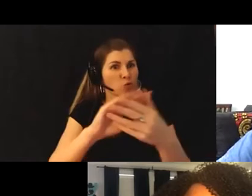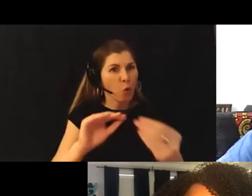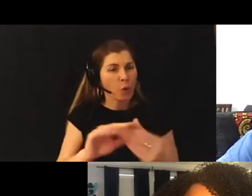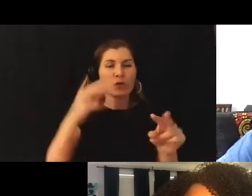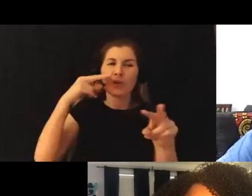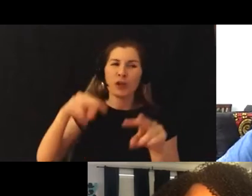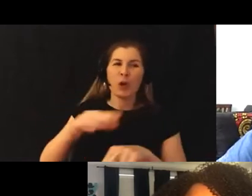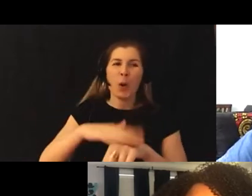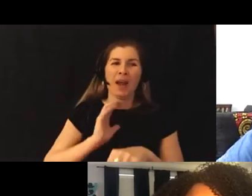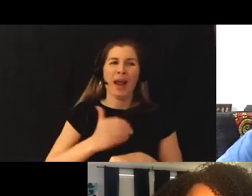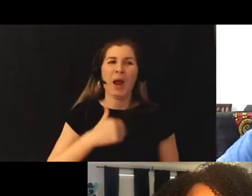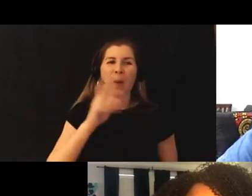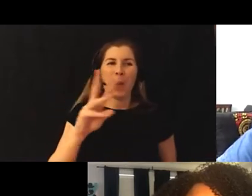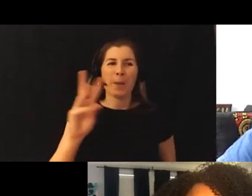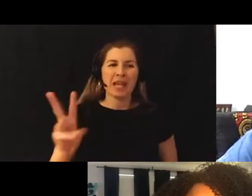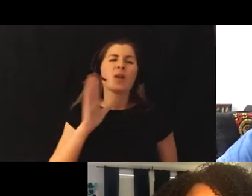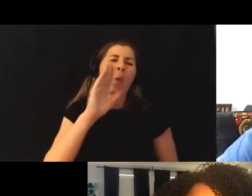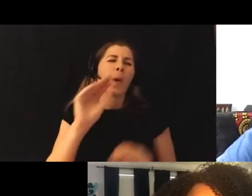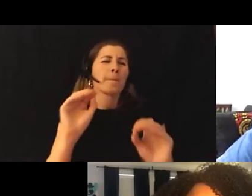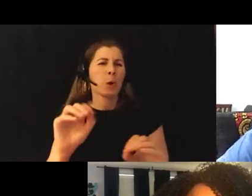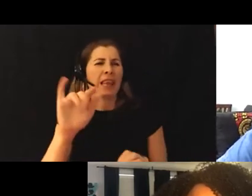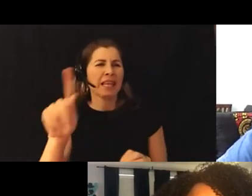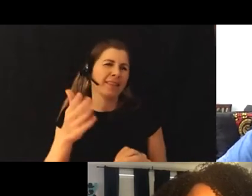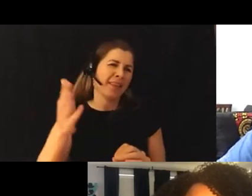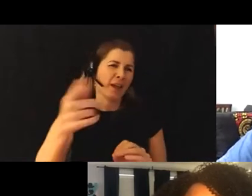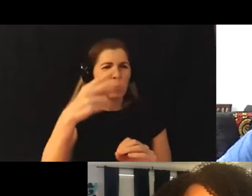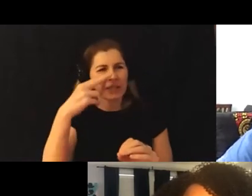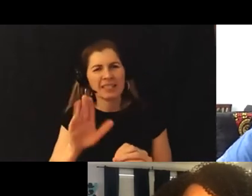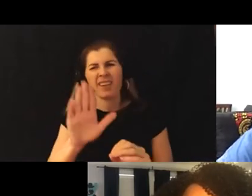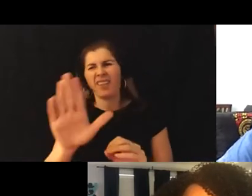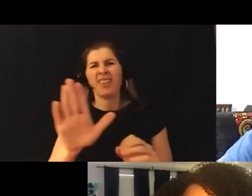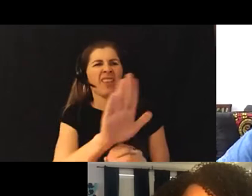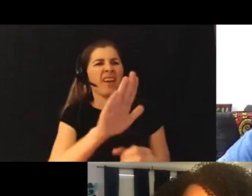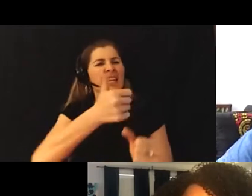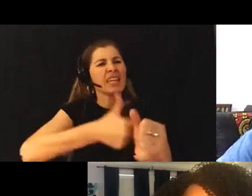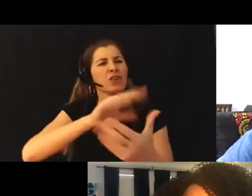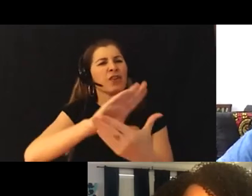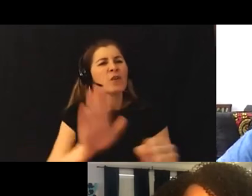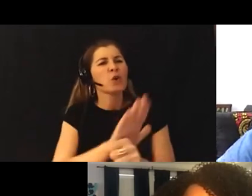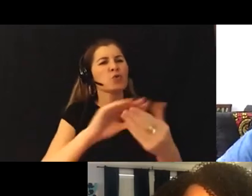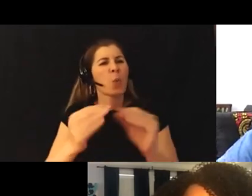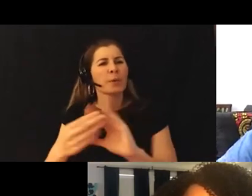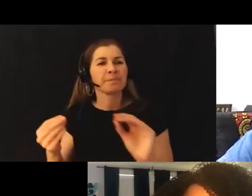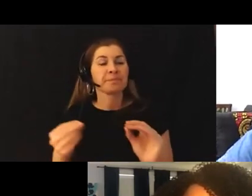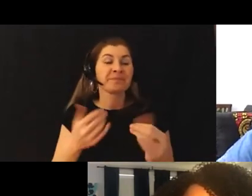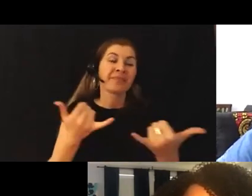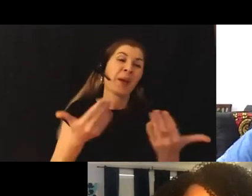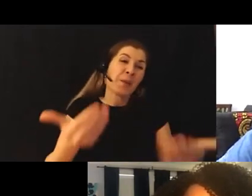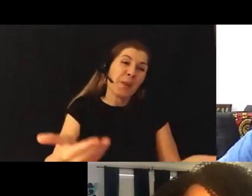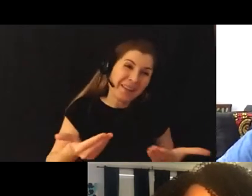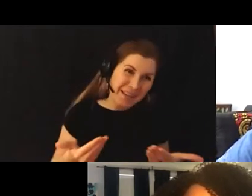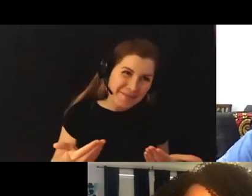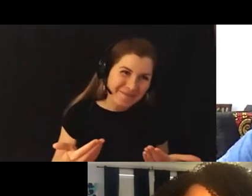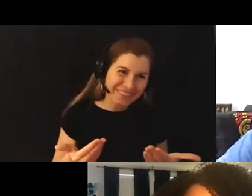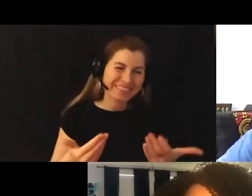website, and that link will be placed in the chat. So, as we get started, I ask you to please welcome our panelists, and